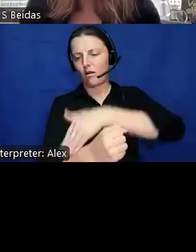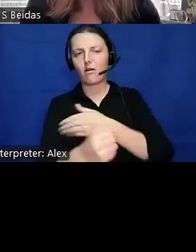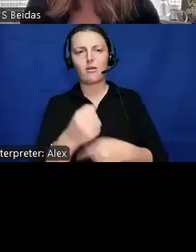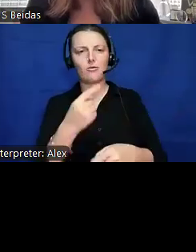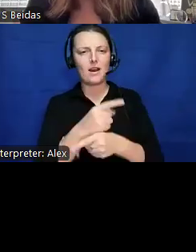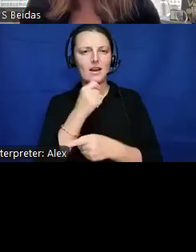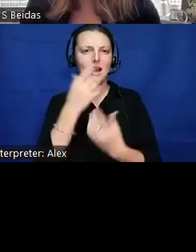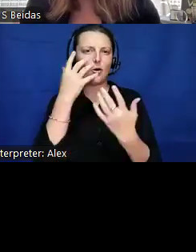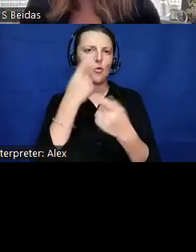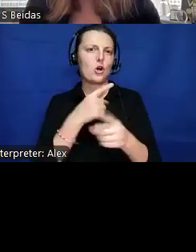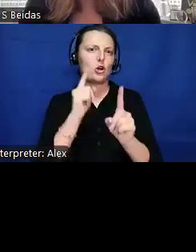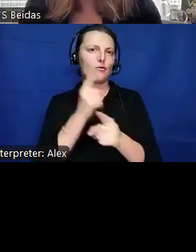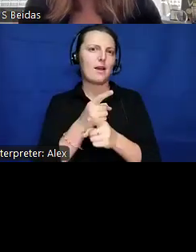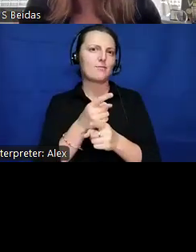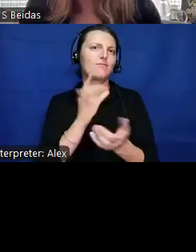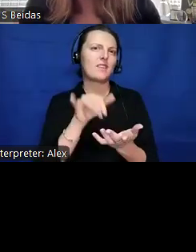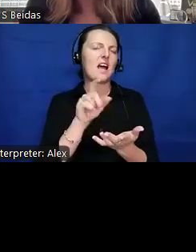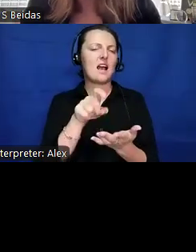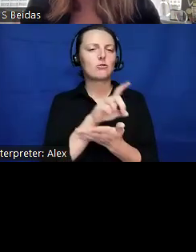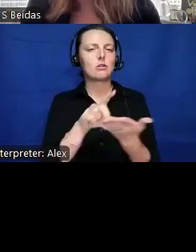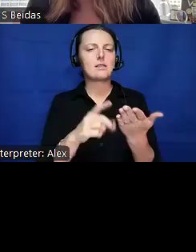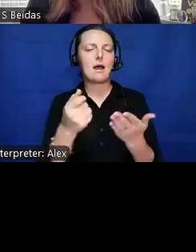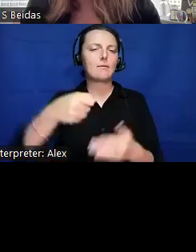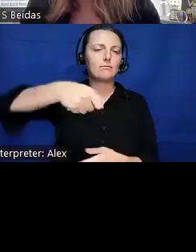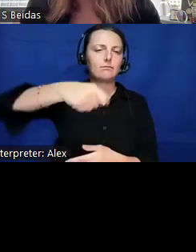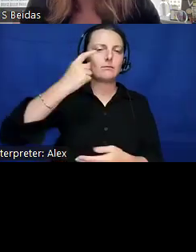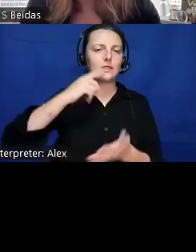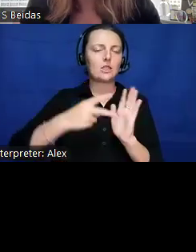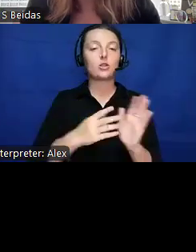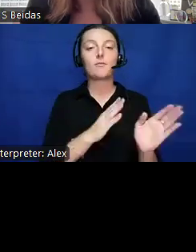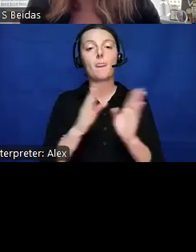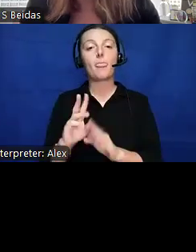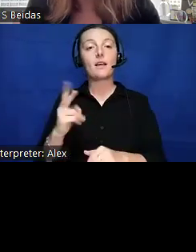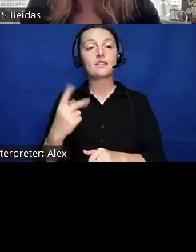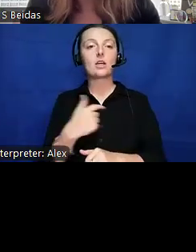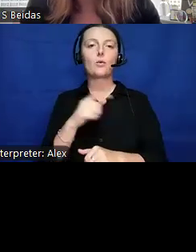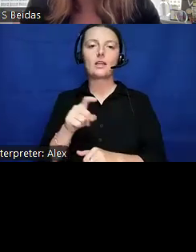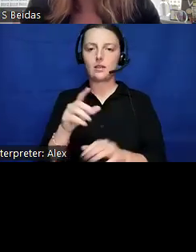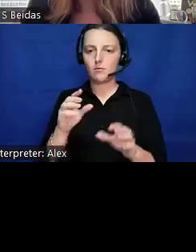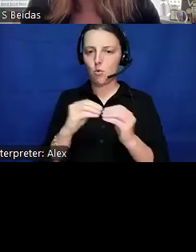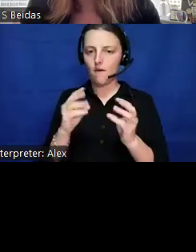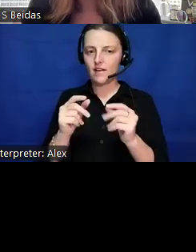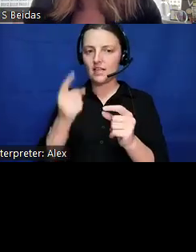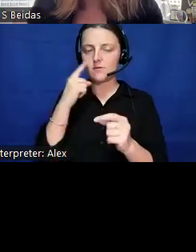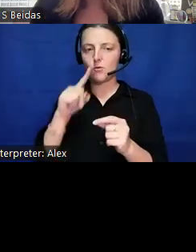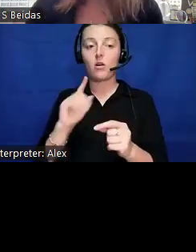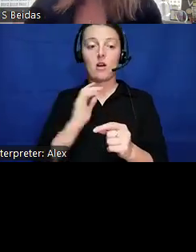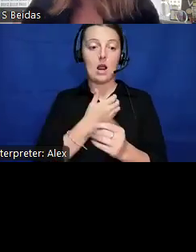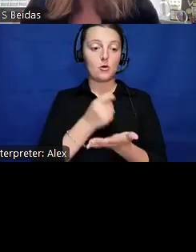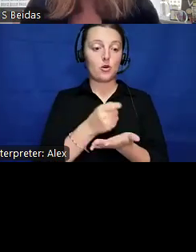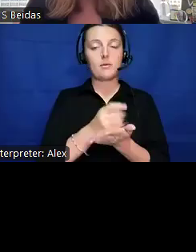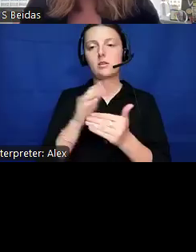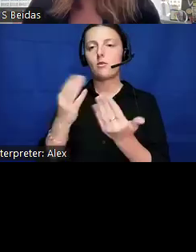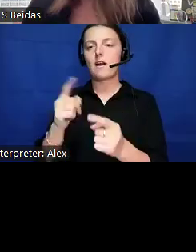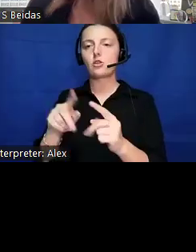Second, I really would like us to get a little bit faster in getting our treatments to people who need them. So we need to make sure